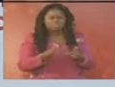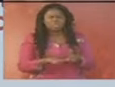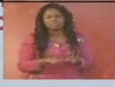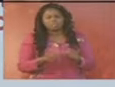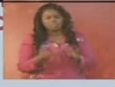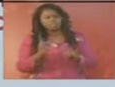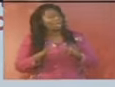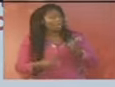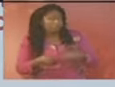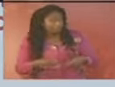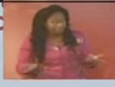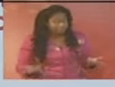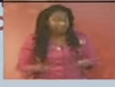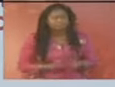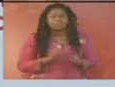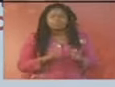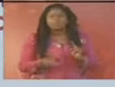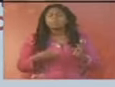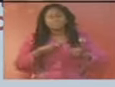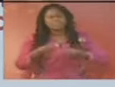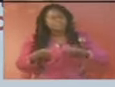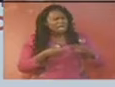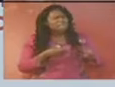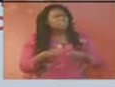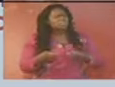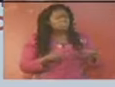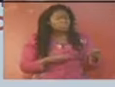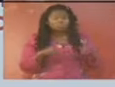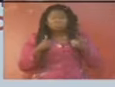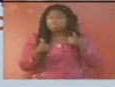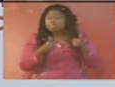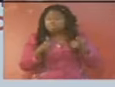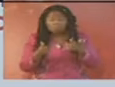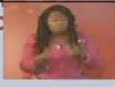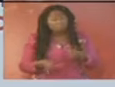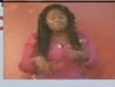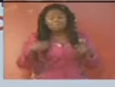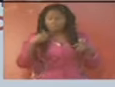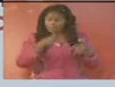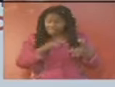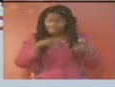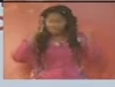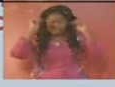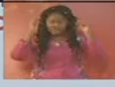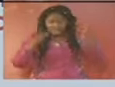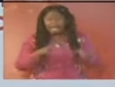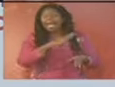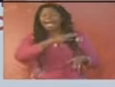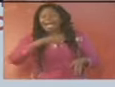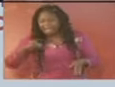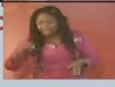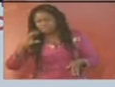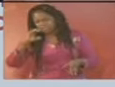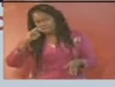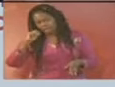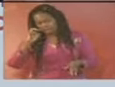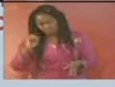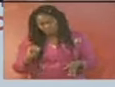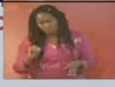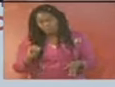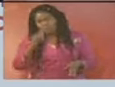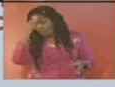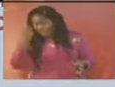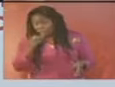human resource, both at the ministerial level and the CMO, because he accompanies me. He was there with me on